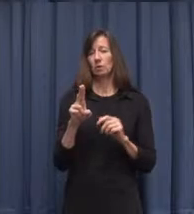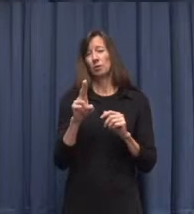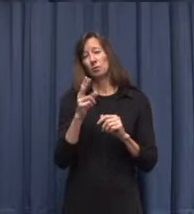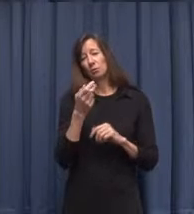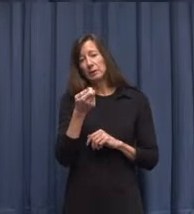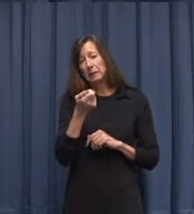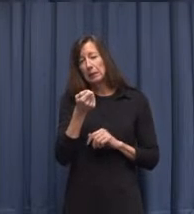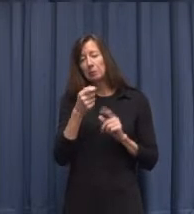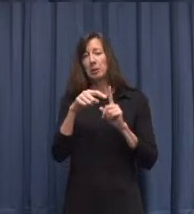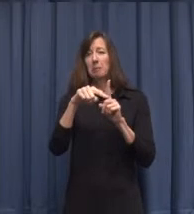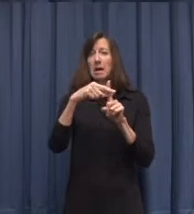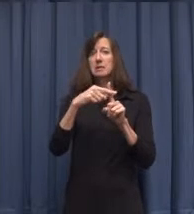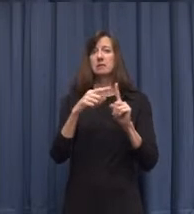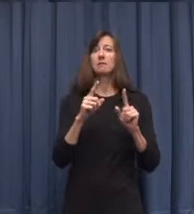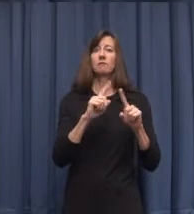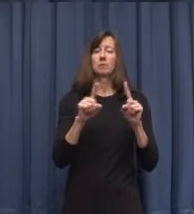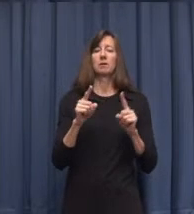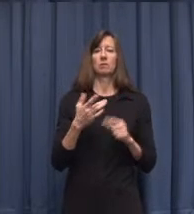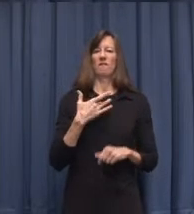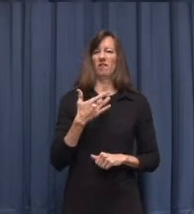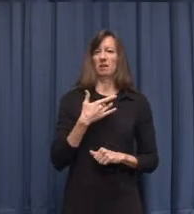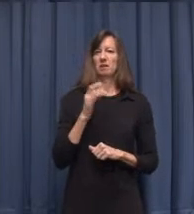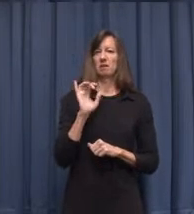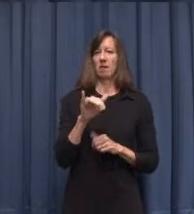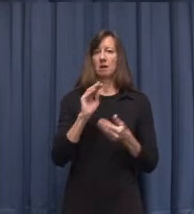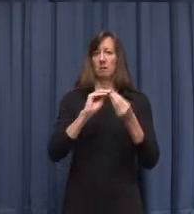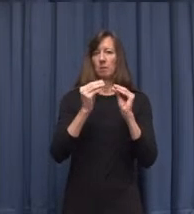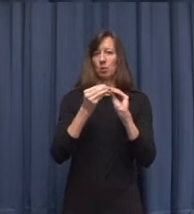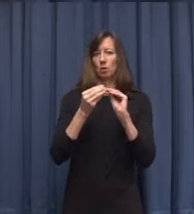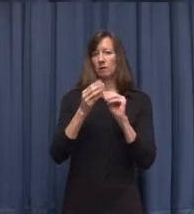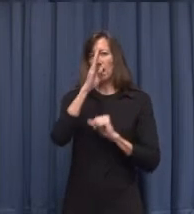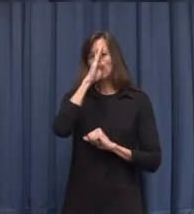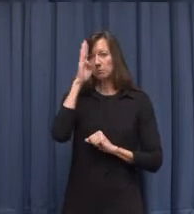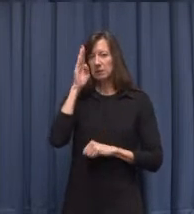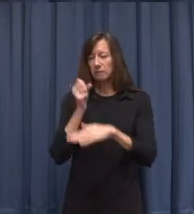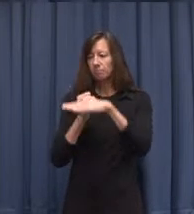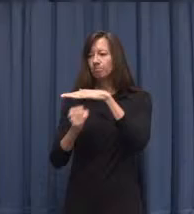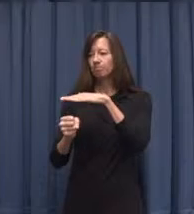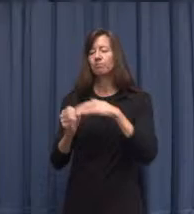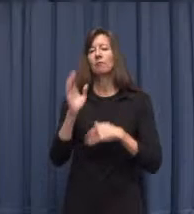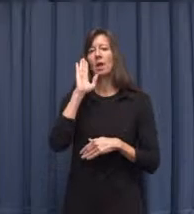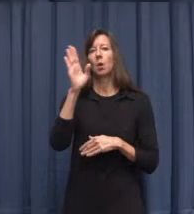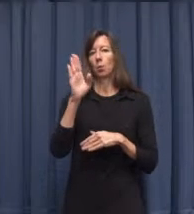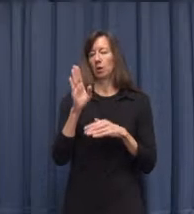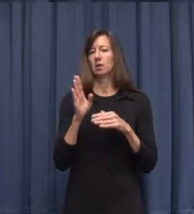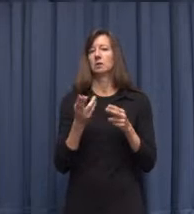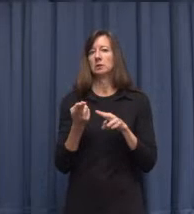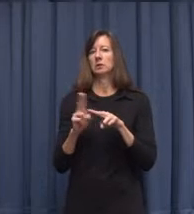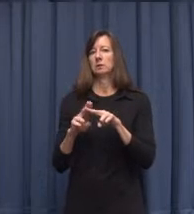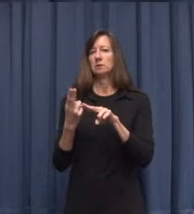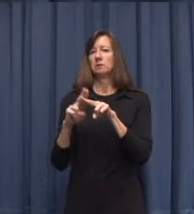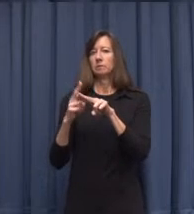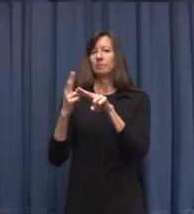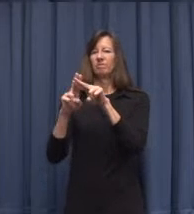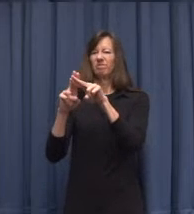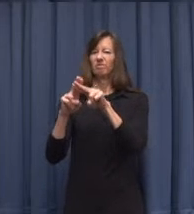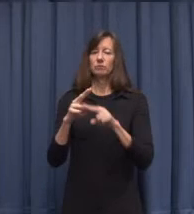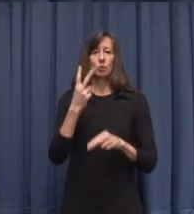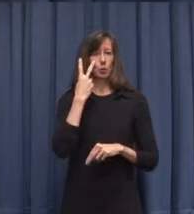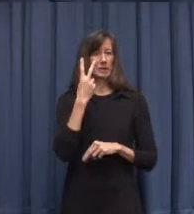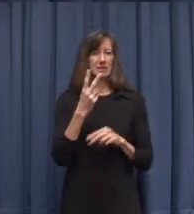to slowly tick up, and we expect that it will, as you can see from that forecasted trajectory, that it will continue to go